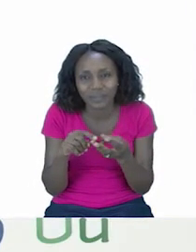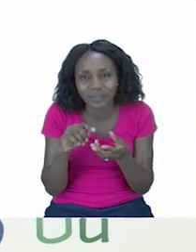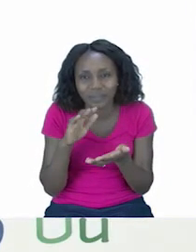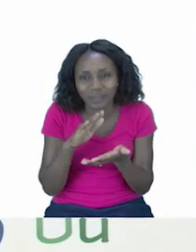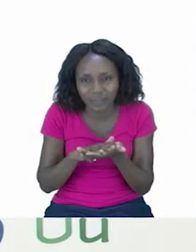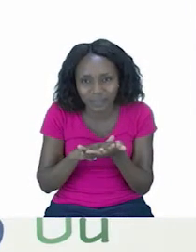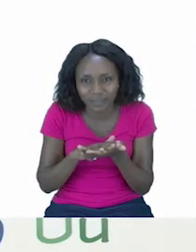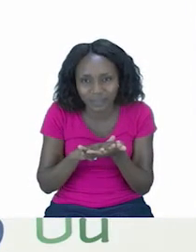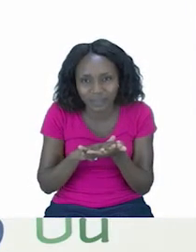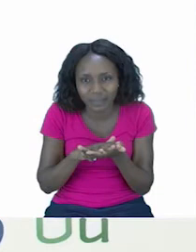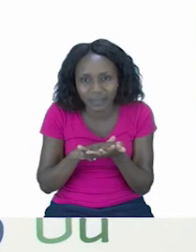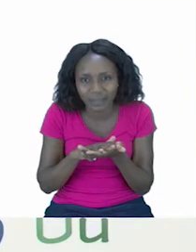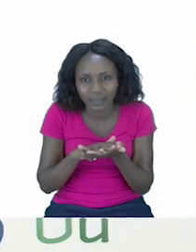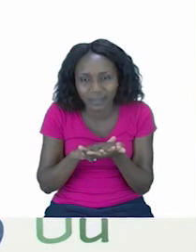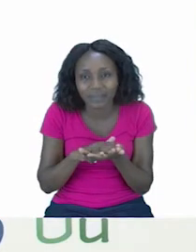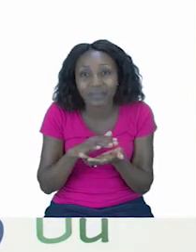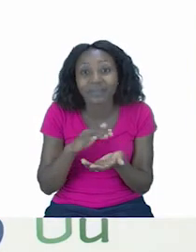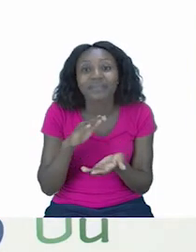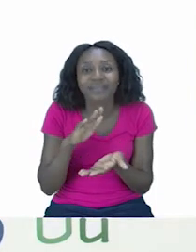And.